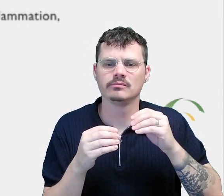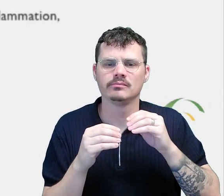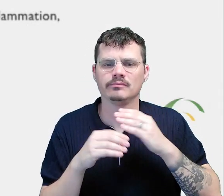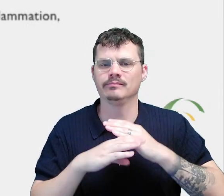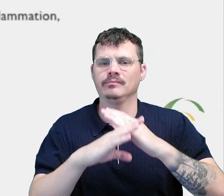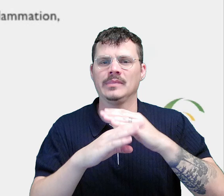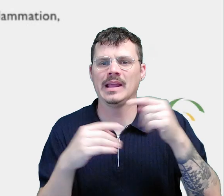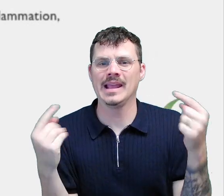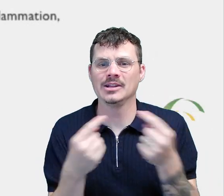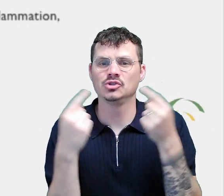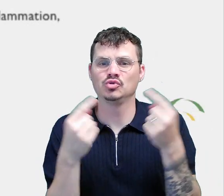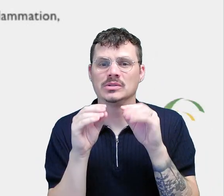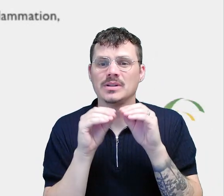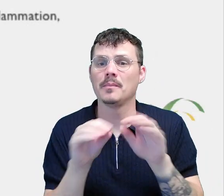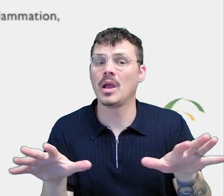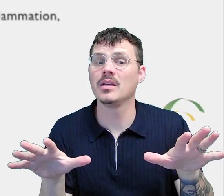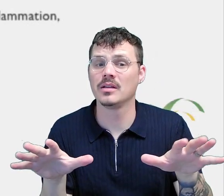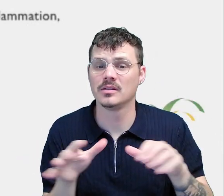from spreading